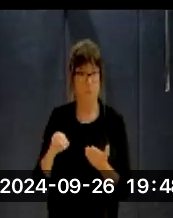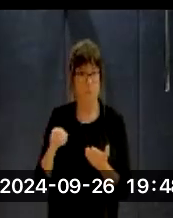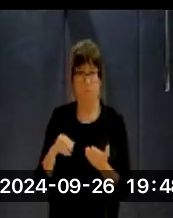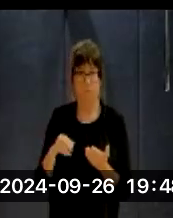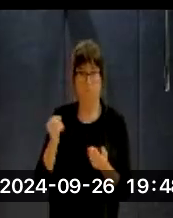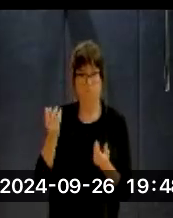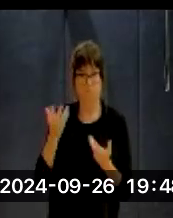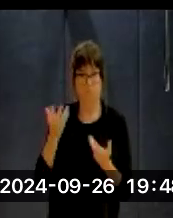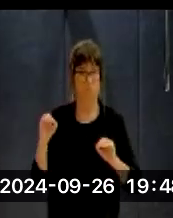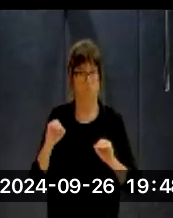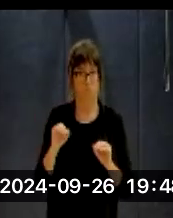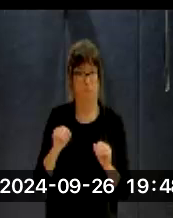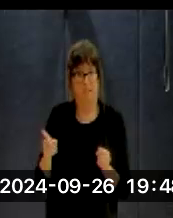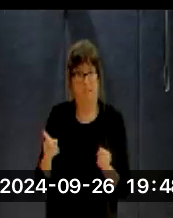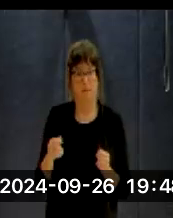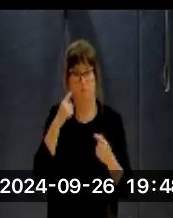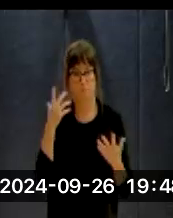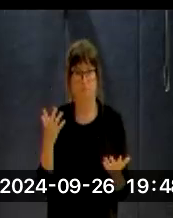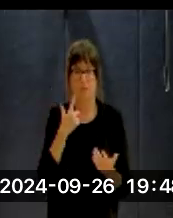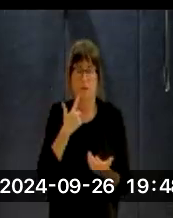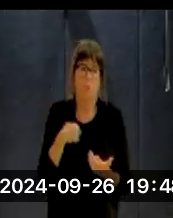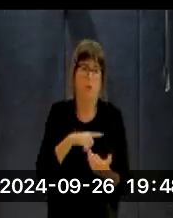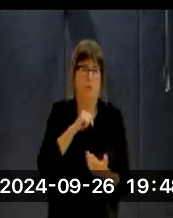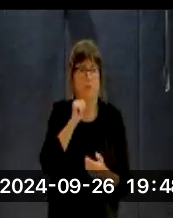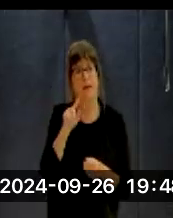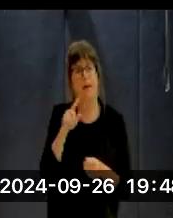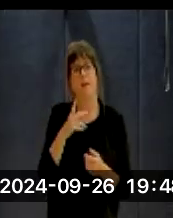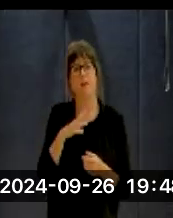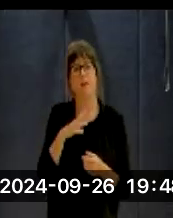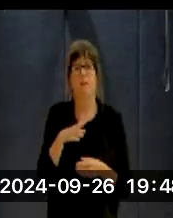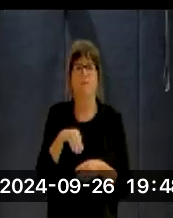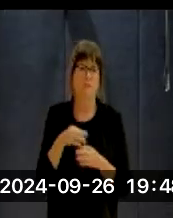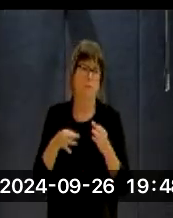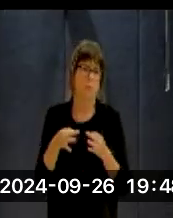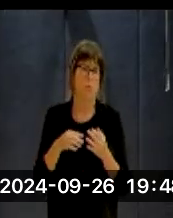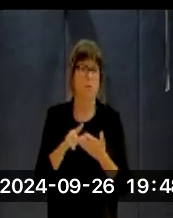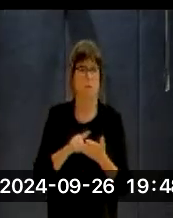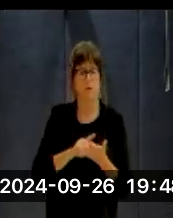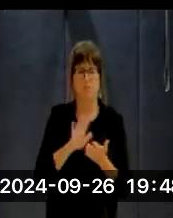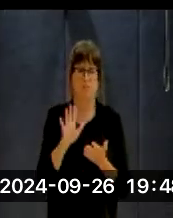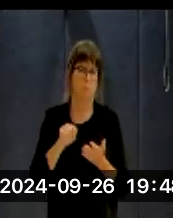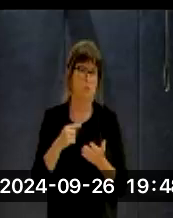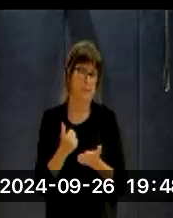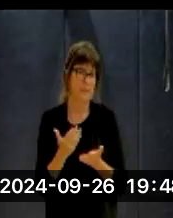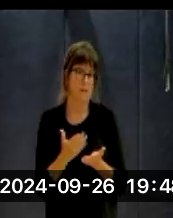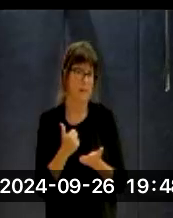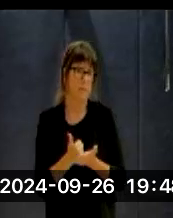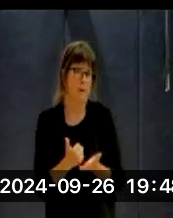to say, oh, we're not being here litigious. We're just here to help out. And when I asked them to